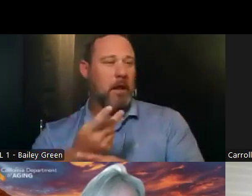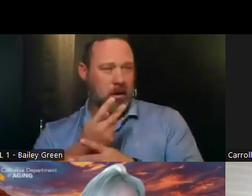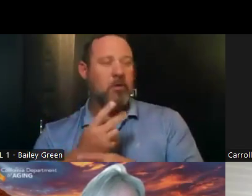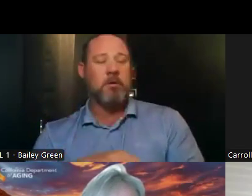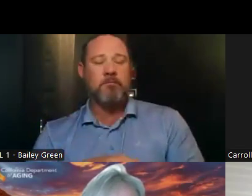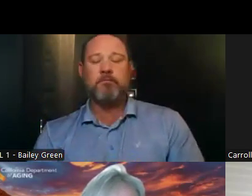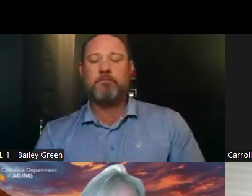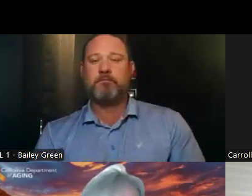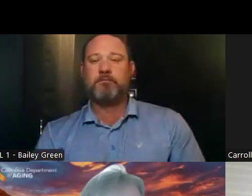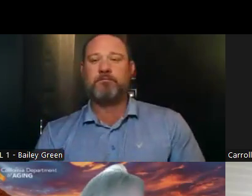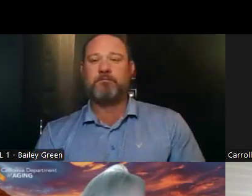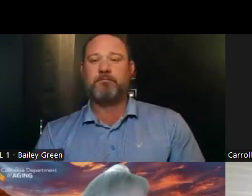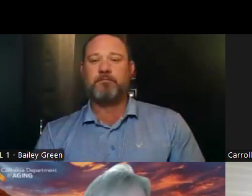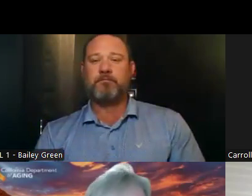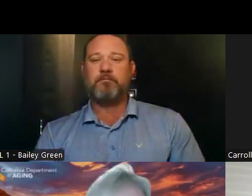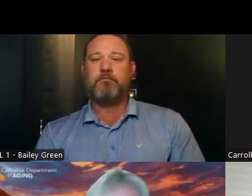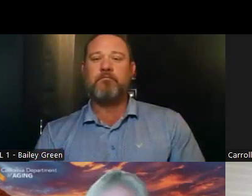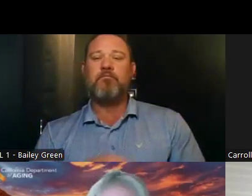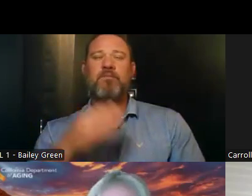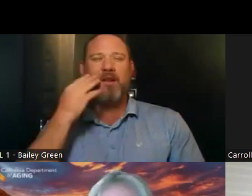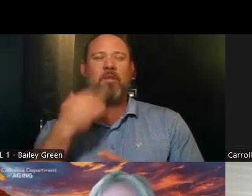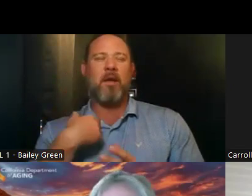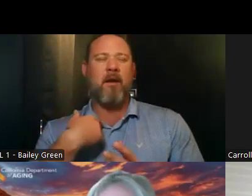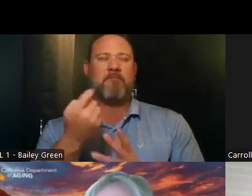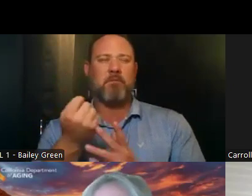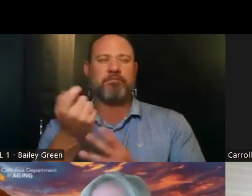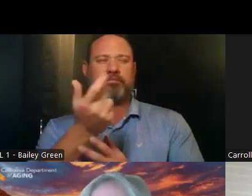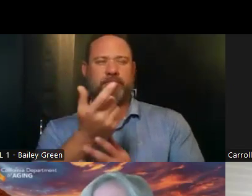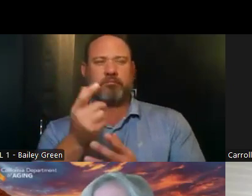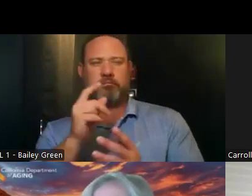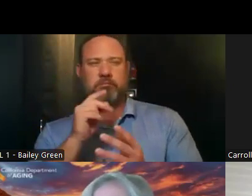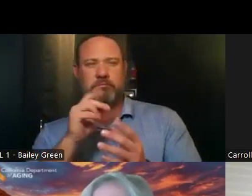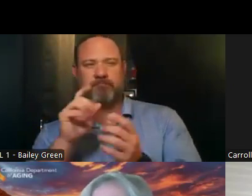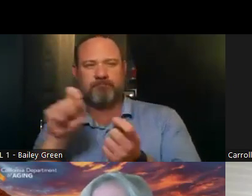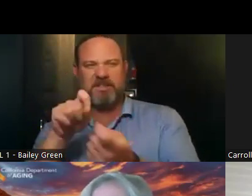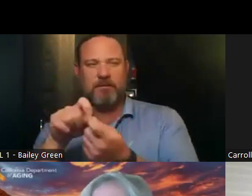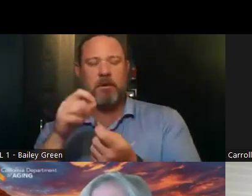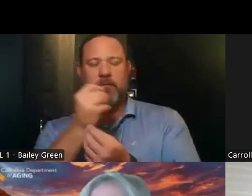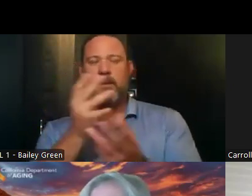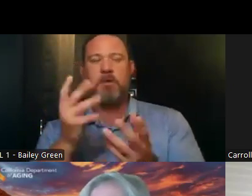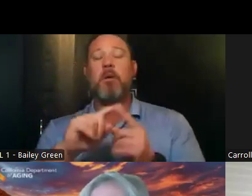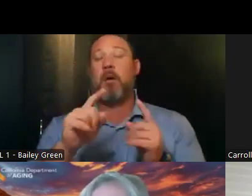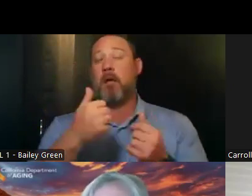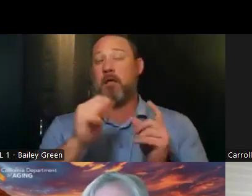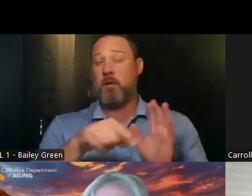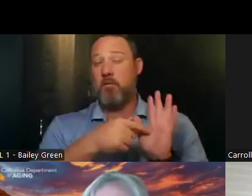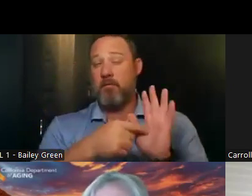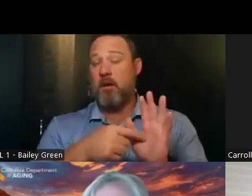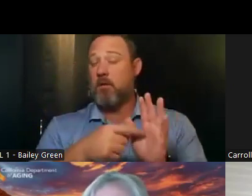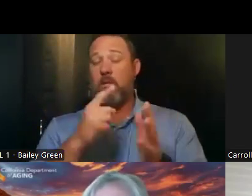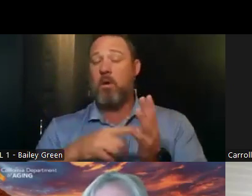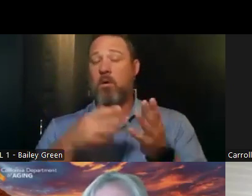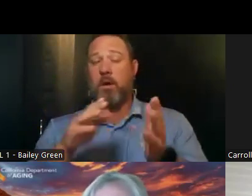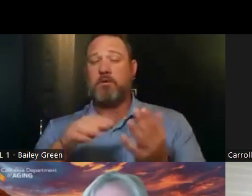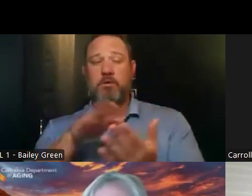I know that there's probably anecdotal information, but anything that you can reflect on that and what are ways